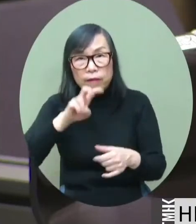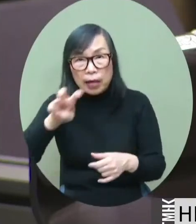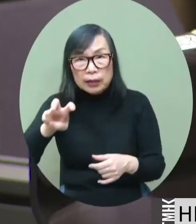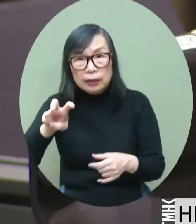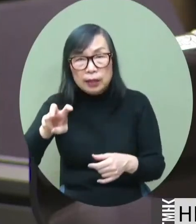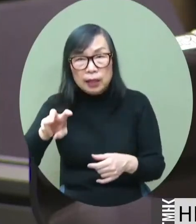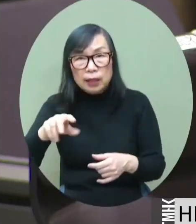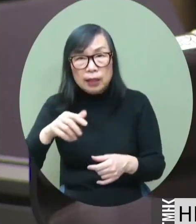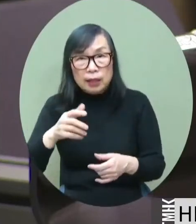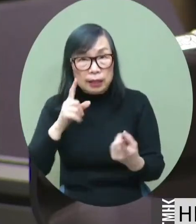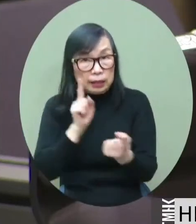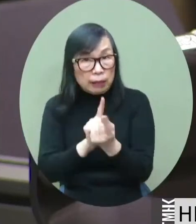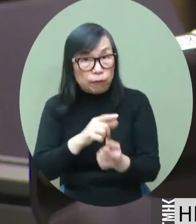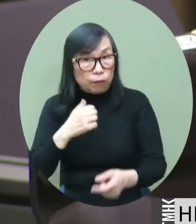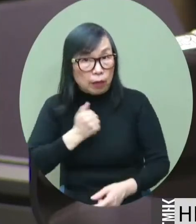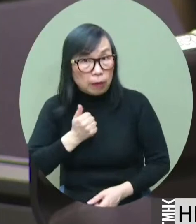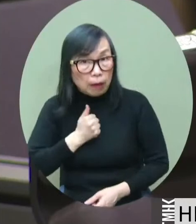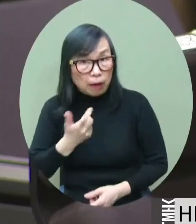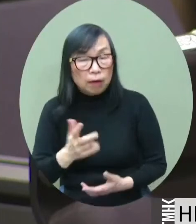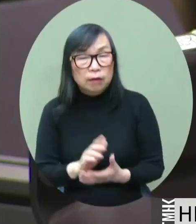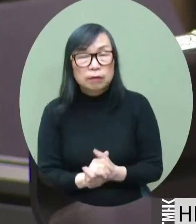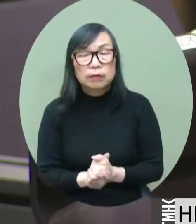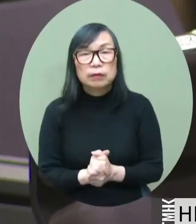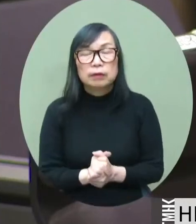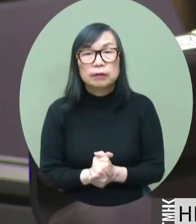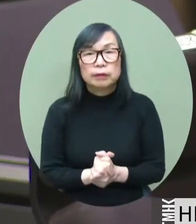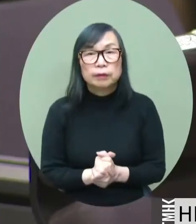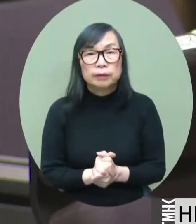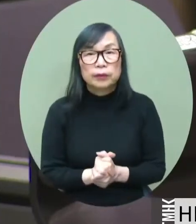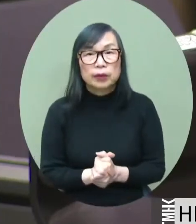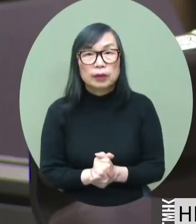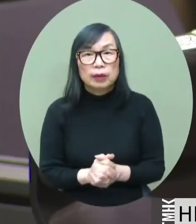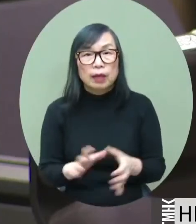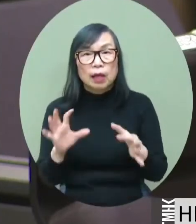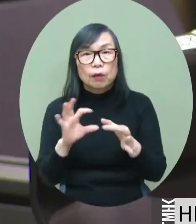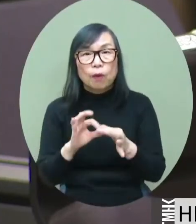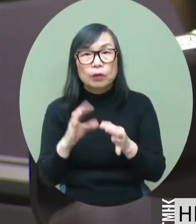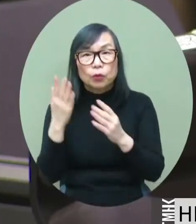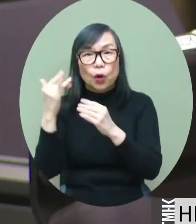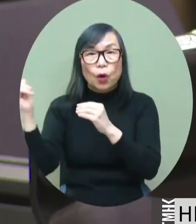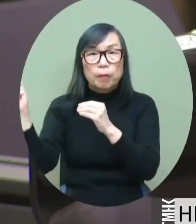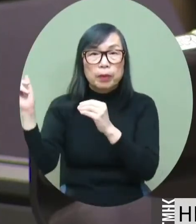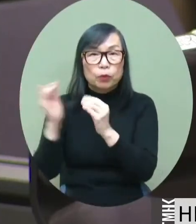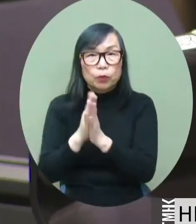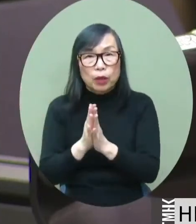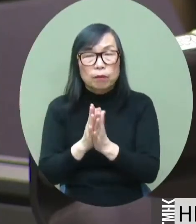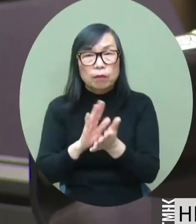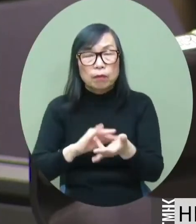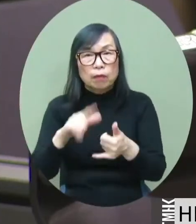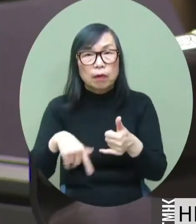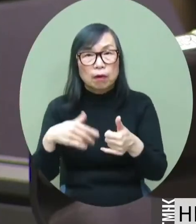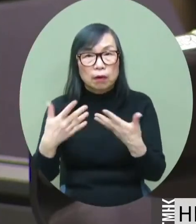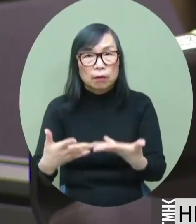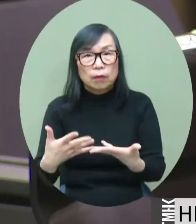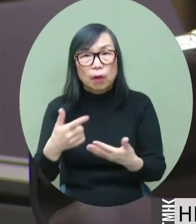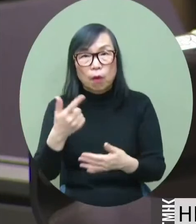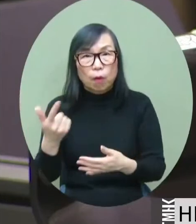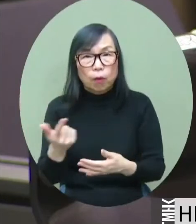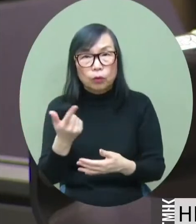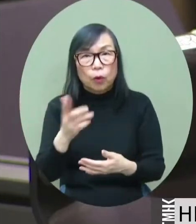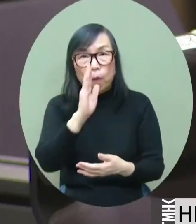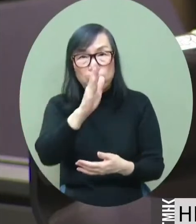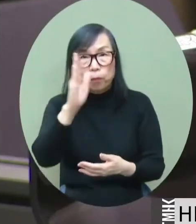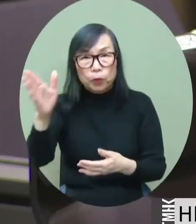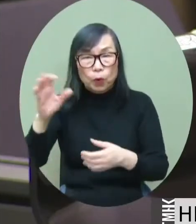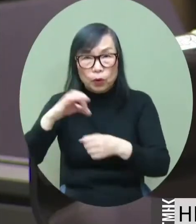cases today. There's a number of countries mentioned in today's imported cases and the flights that are affected. Will there be